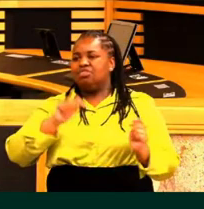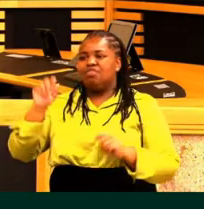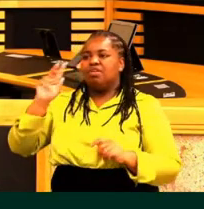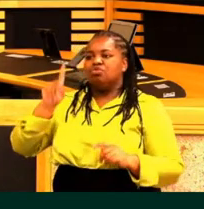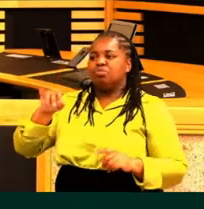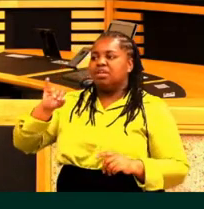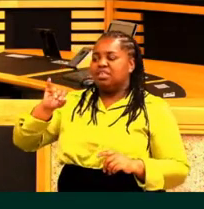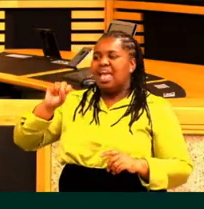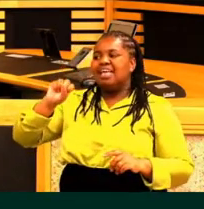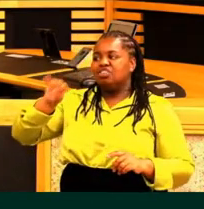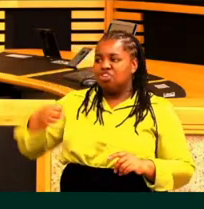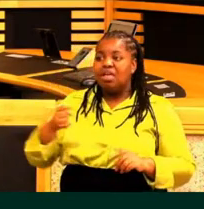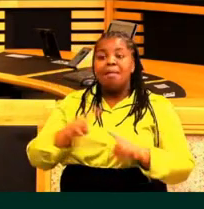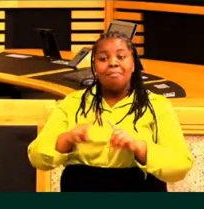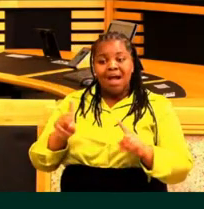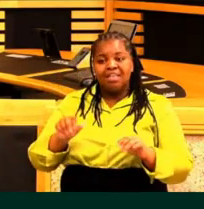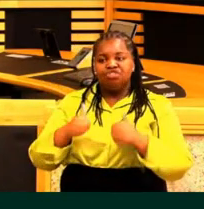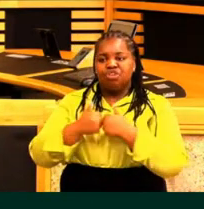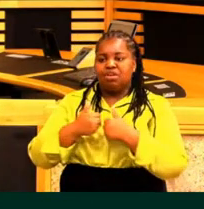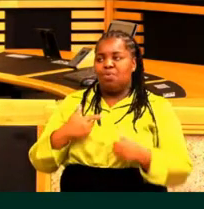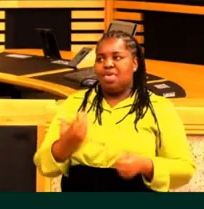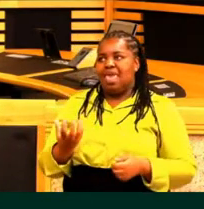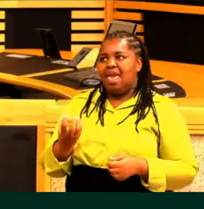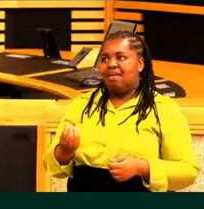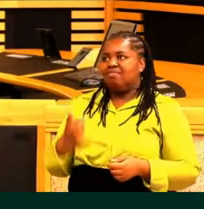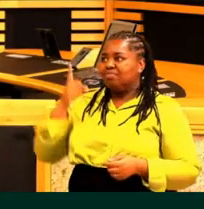but the challenge is